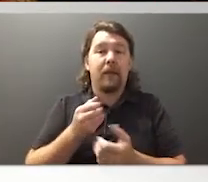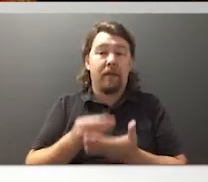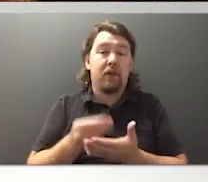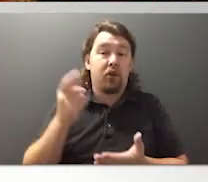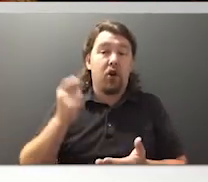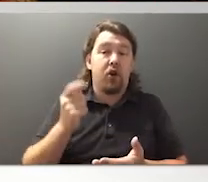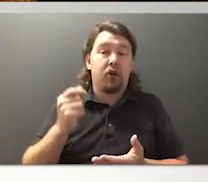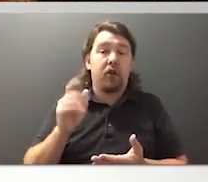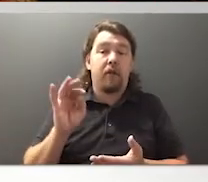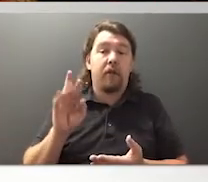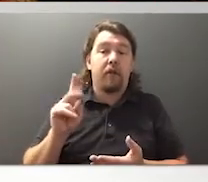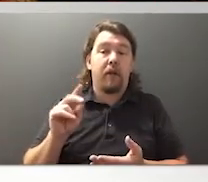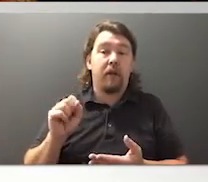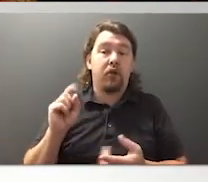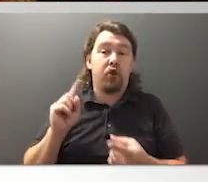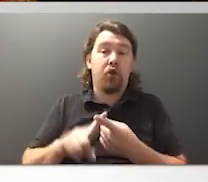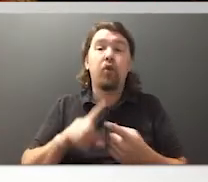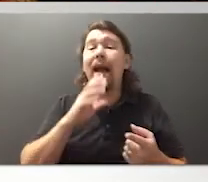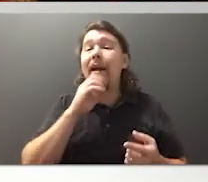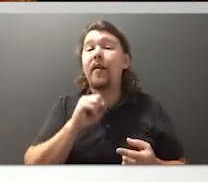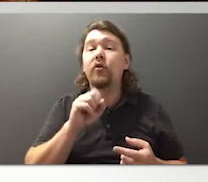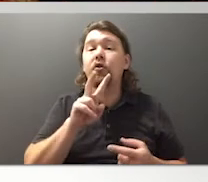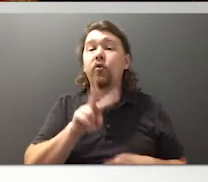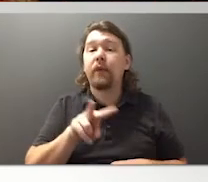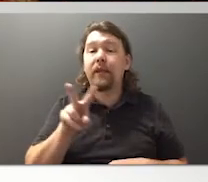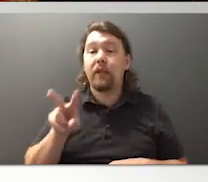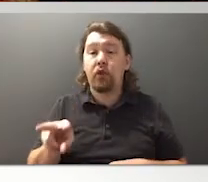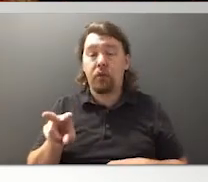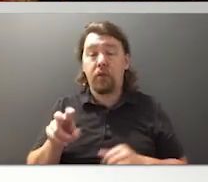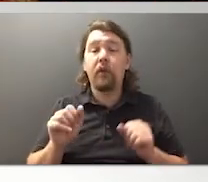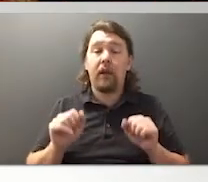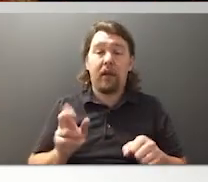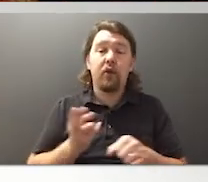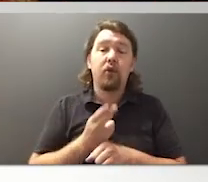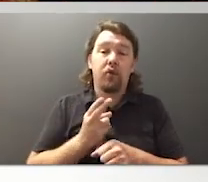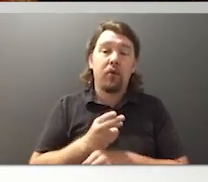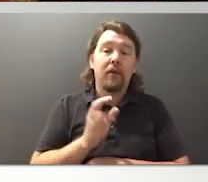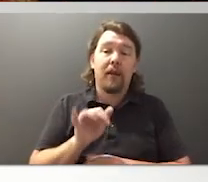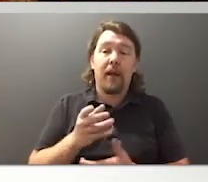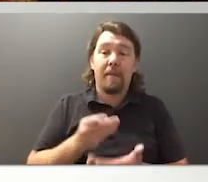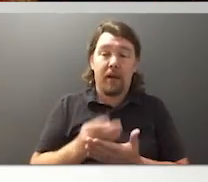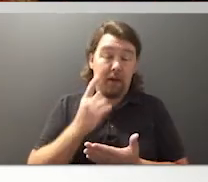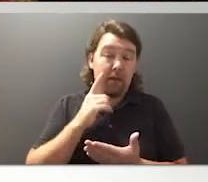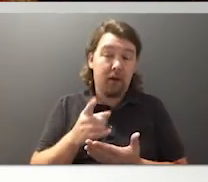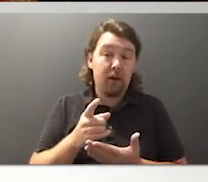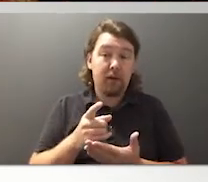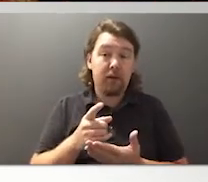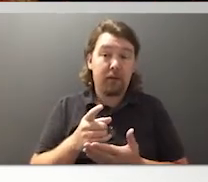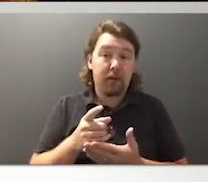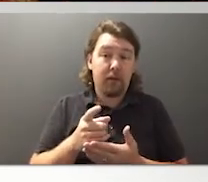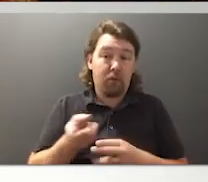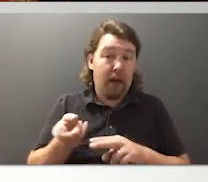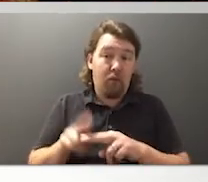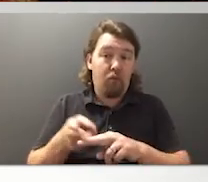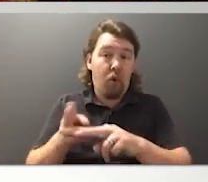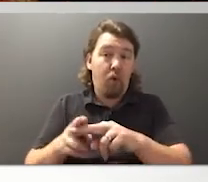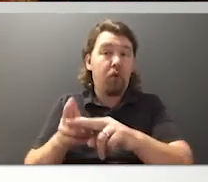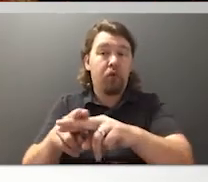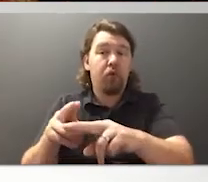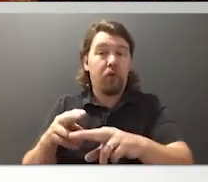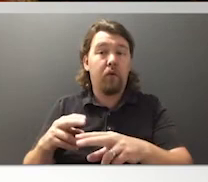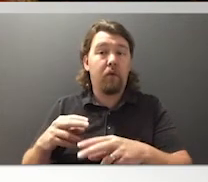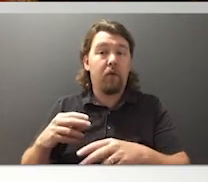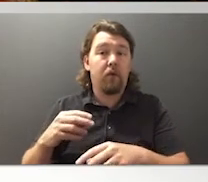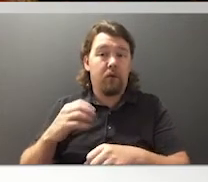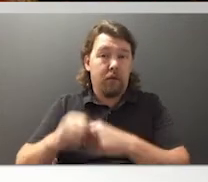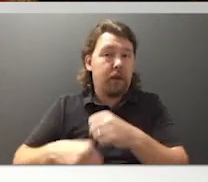to the age of 22. They may use those funds because they roll over year to year, and they may use those